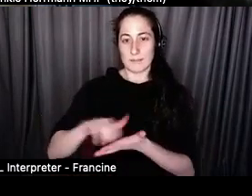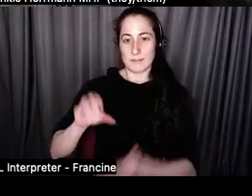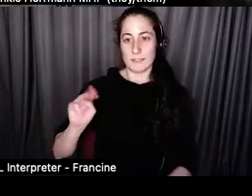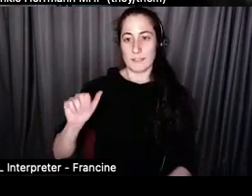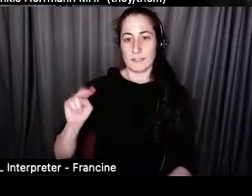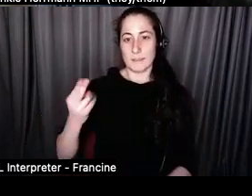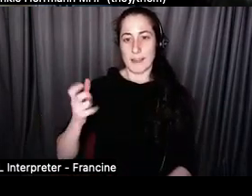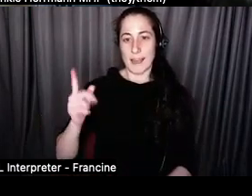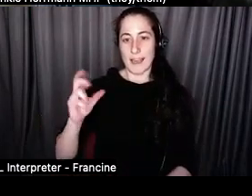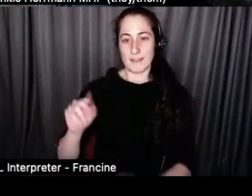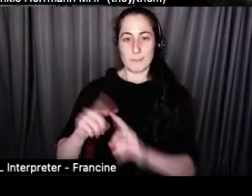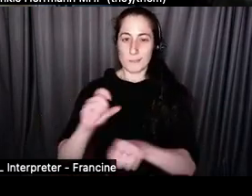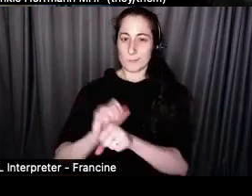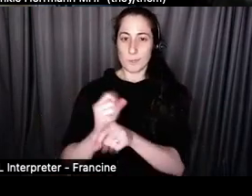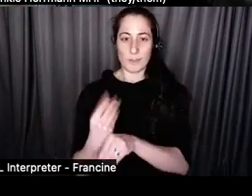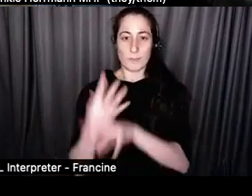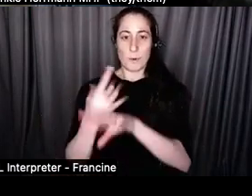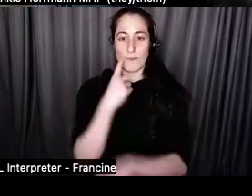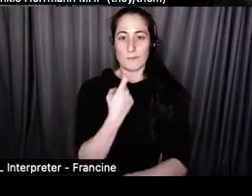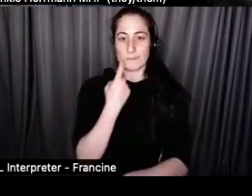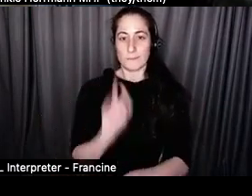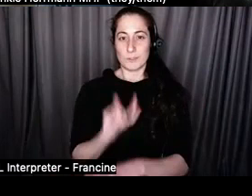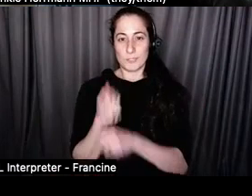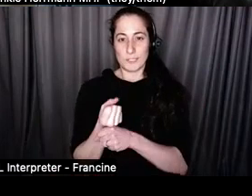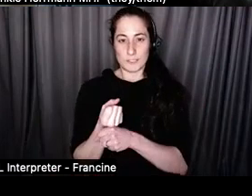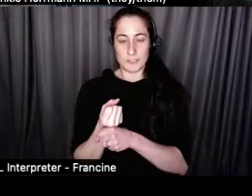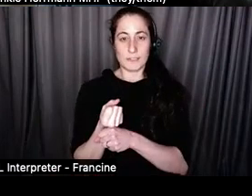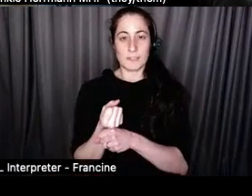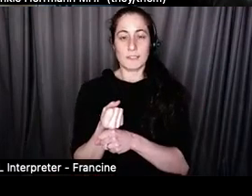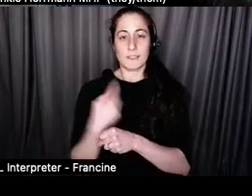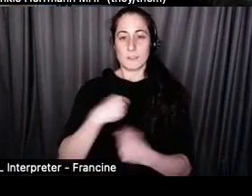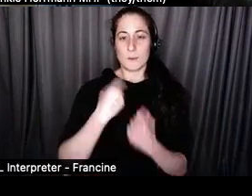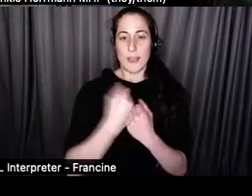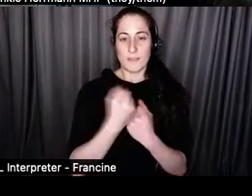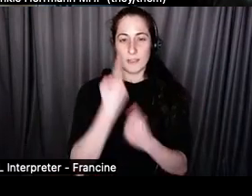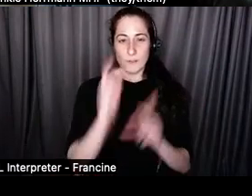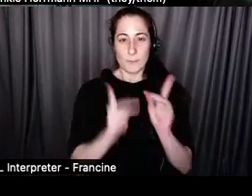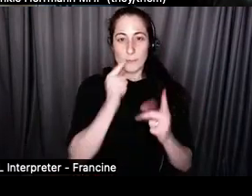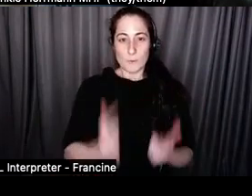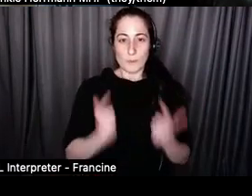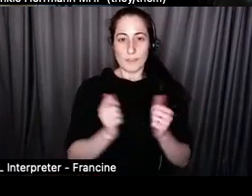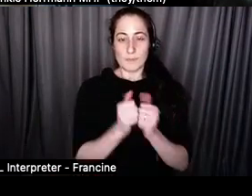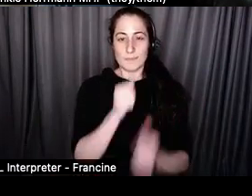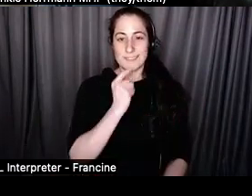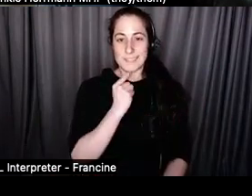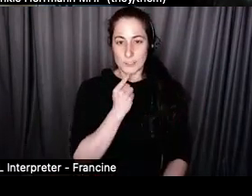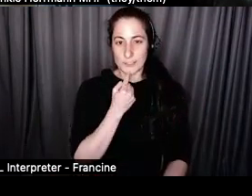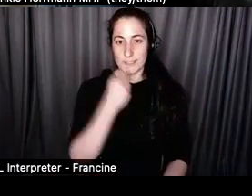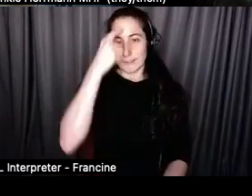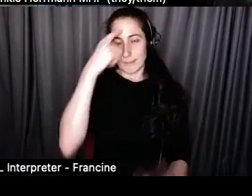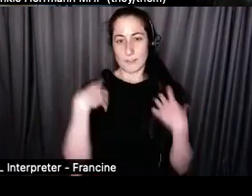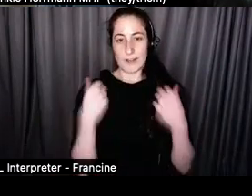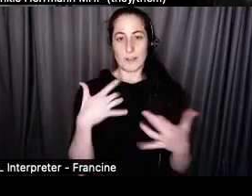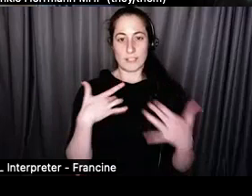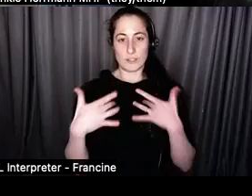for the last 2 years or so. We advocate for individuals who live with serious mental health concerns, and we